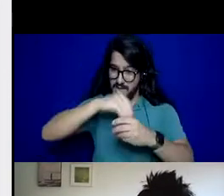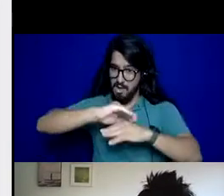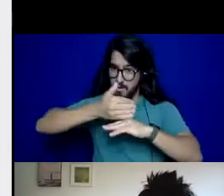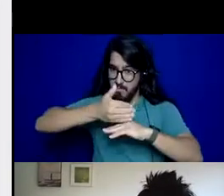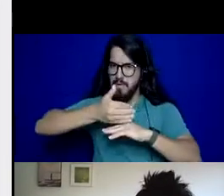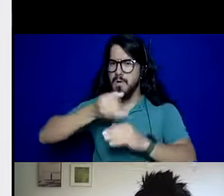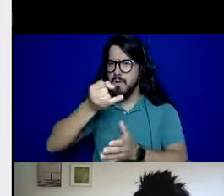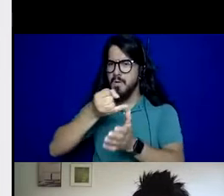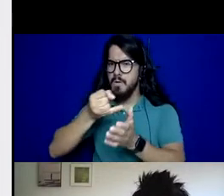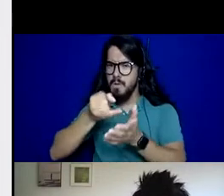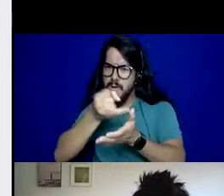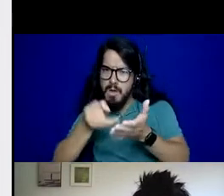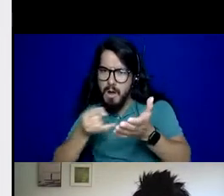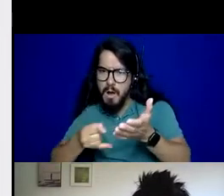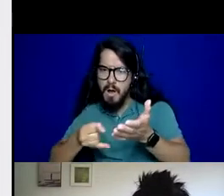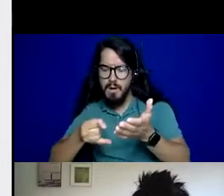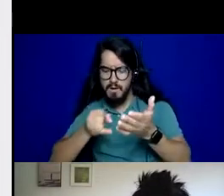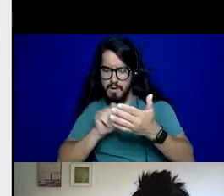name.